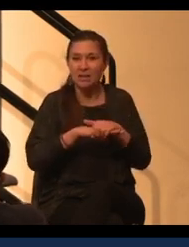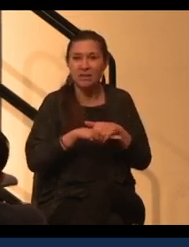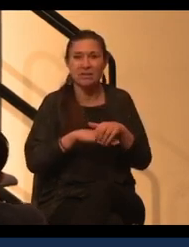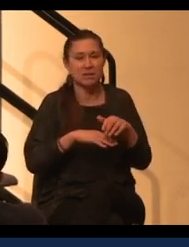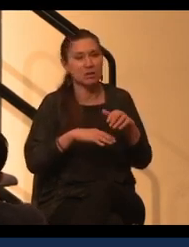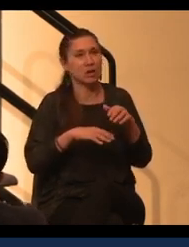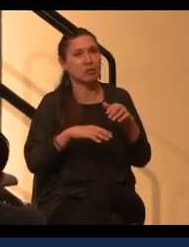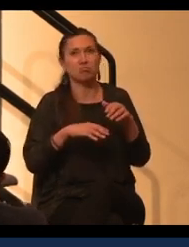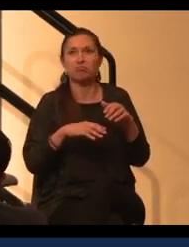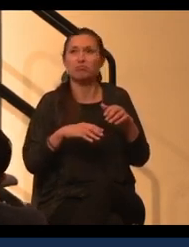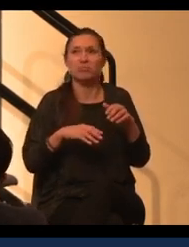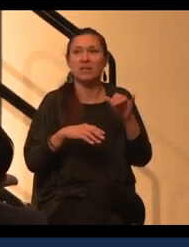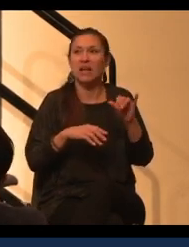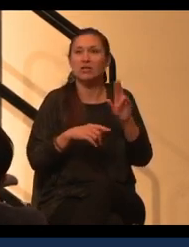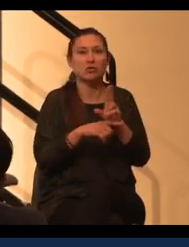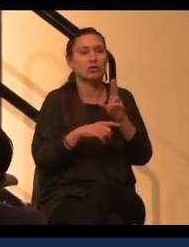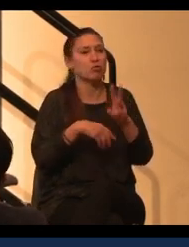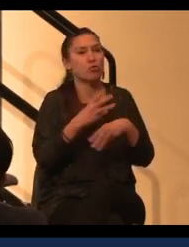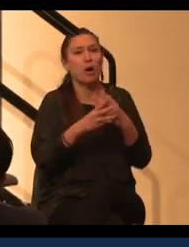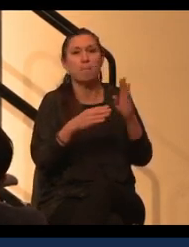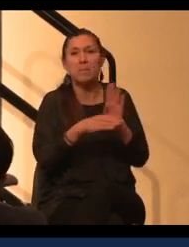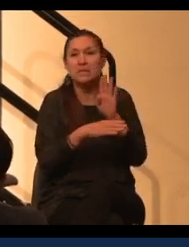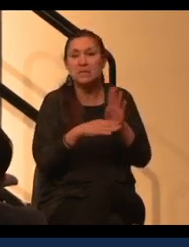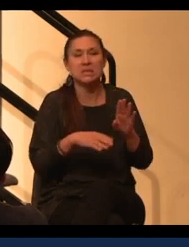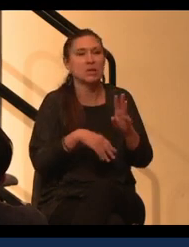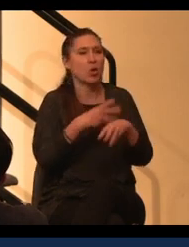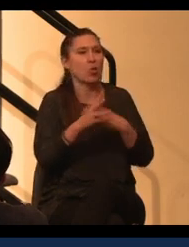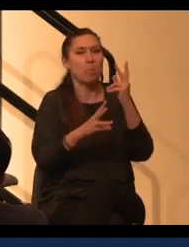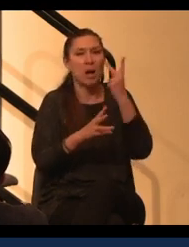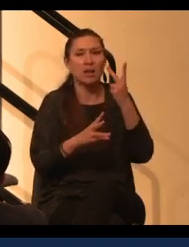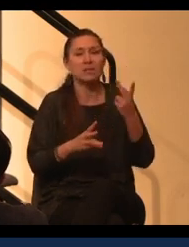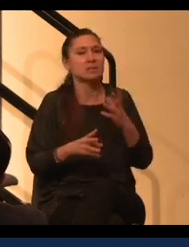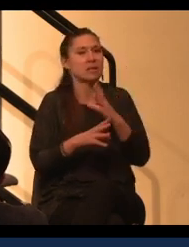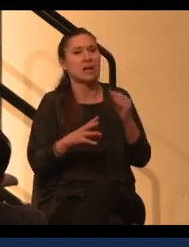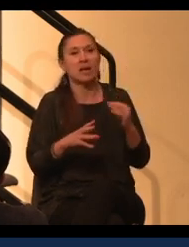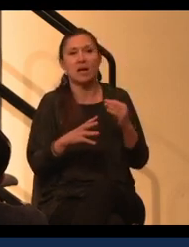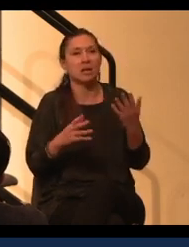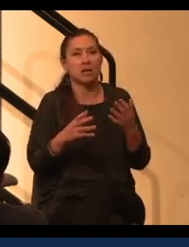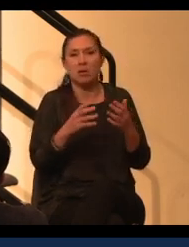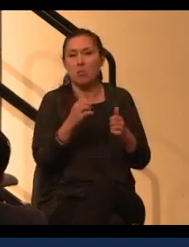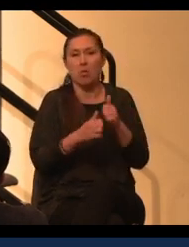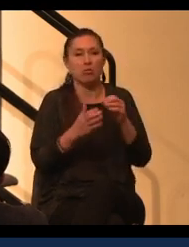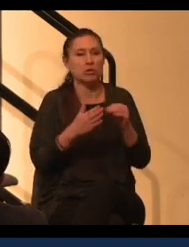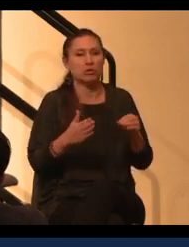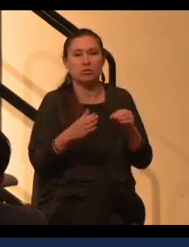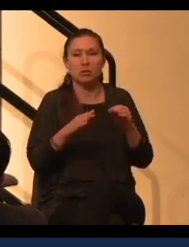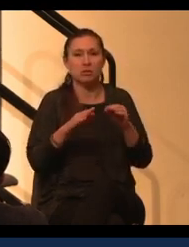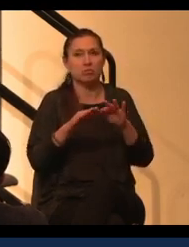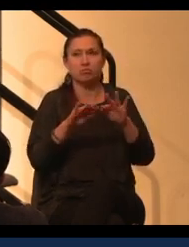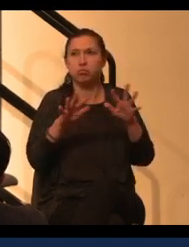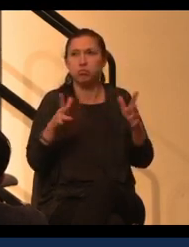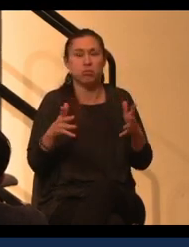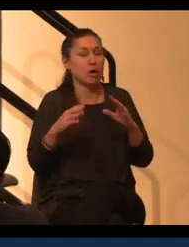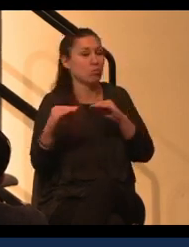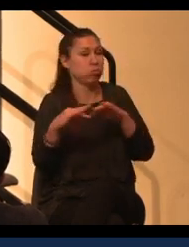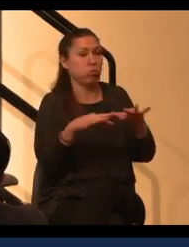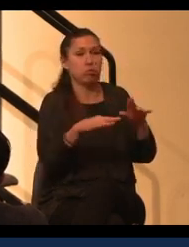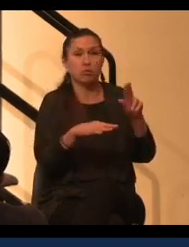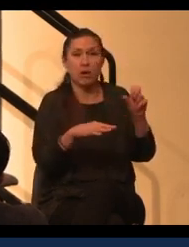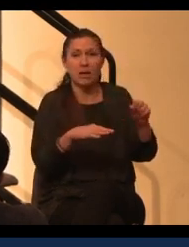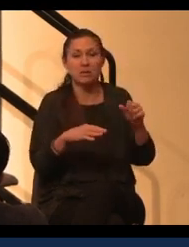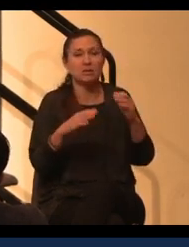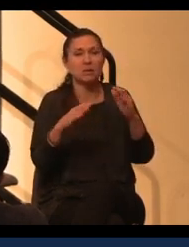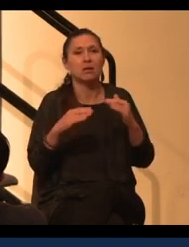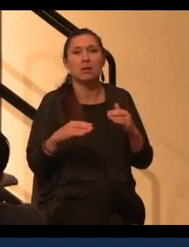of globalization. The US dominates in global rankings. We attract the most students across the world. We lead in